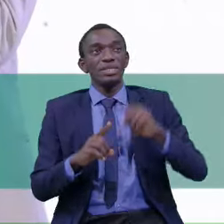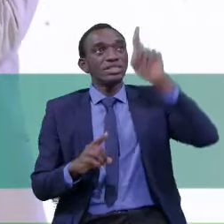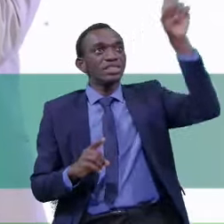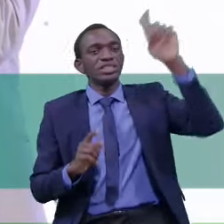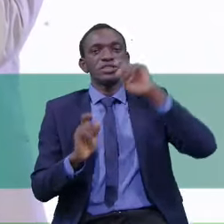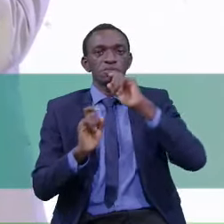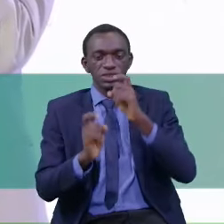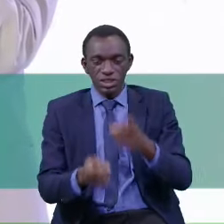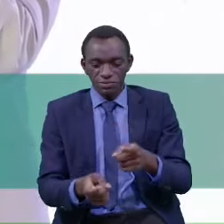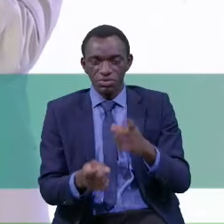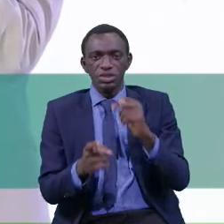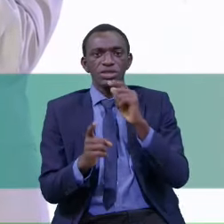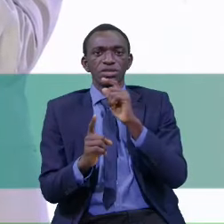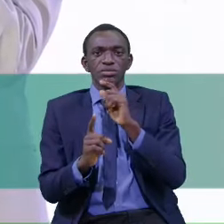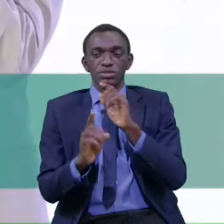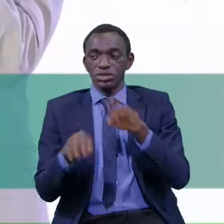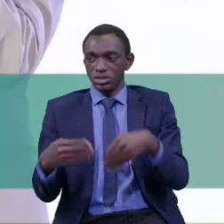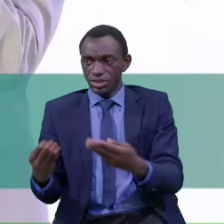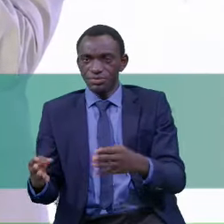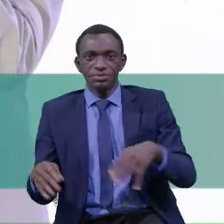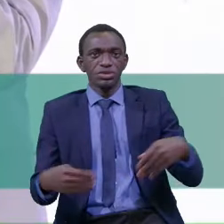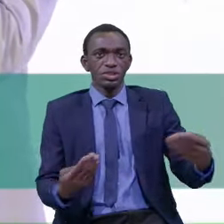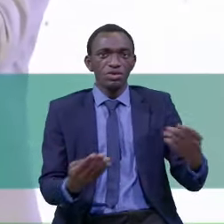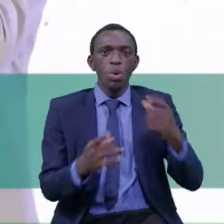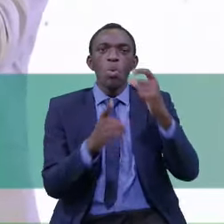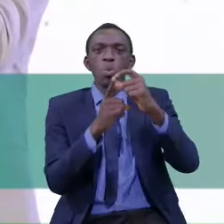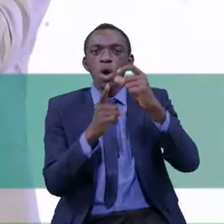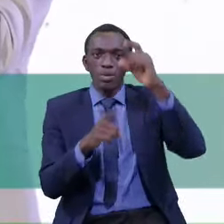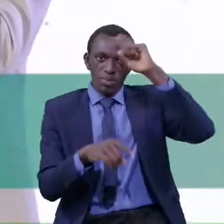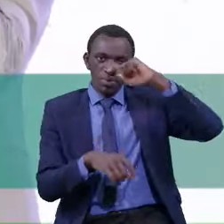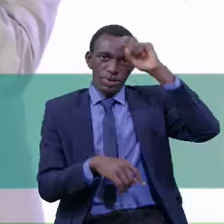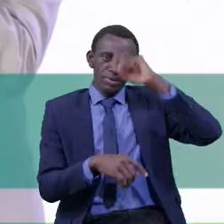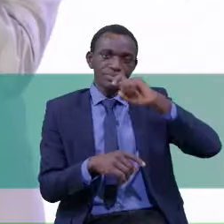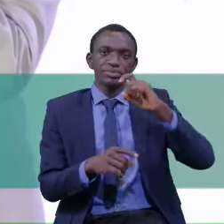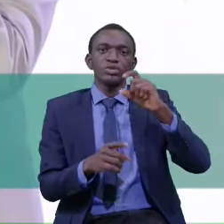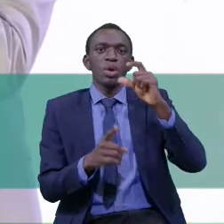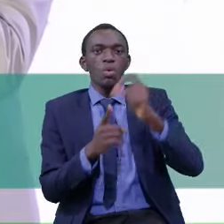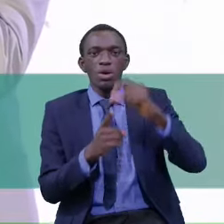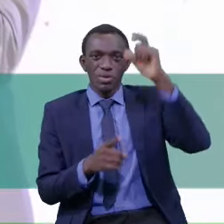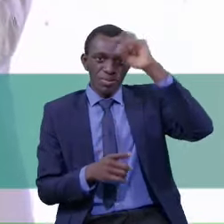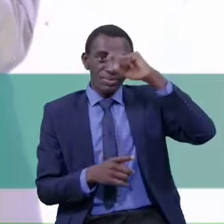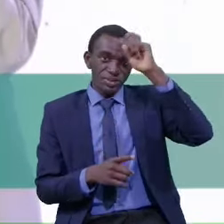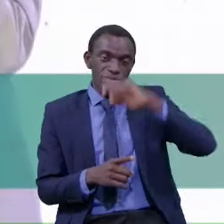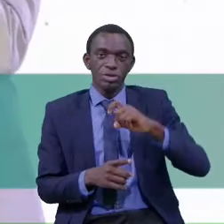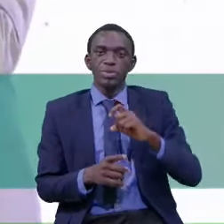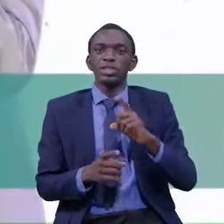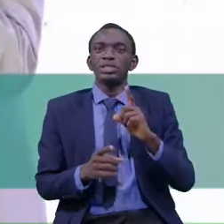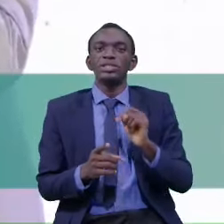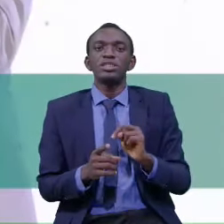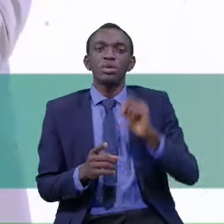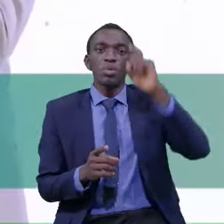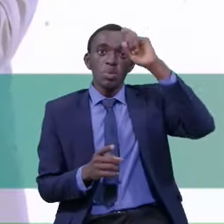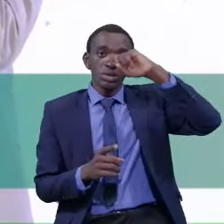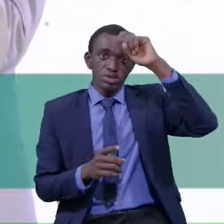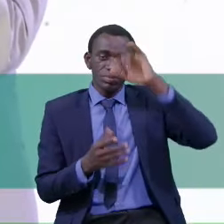the word of wisdom. Wisdom that fills the whole universe. He knows